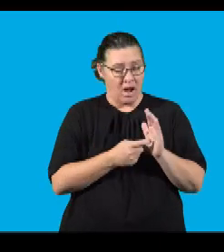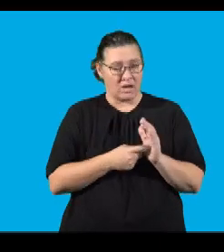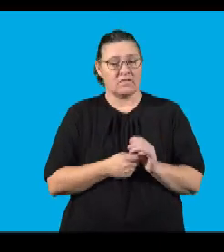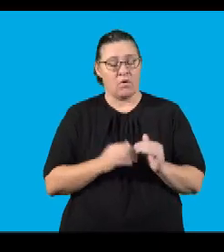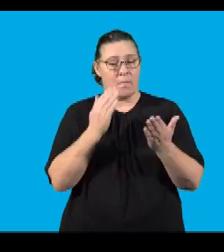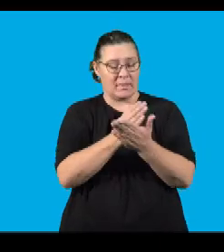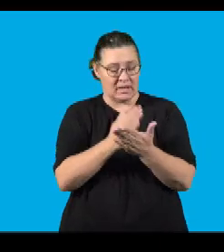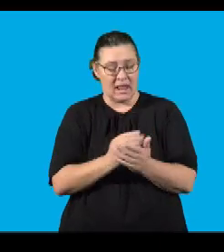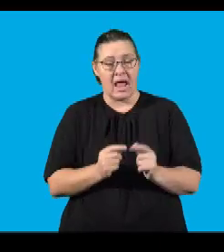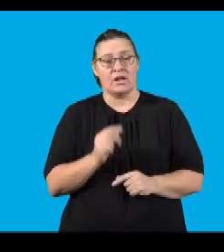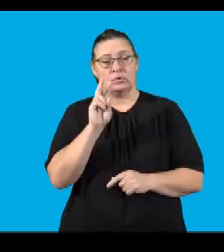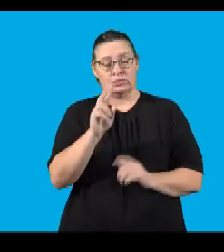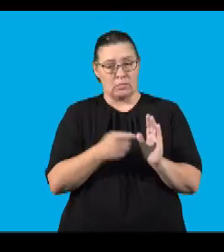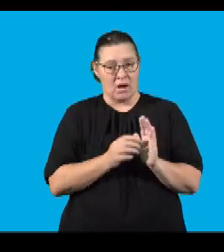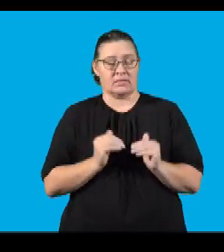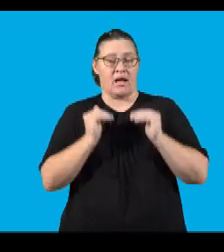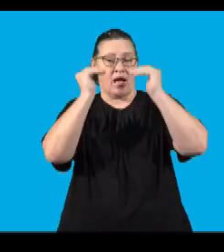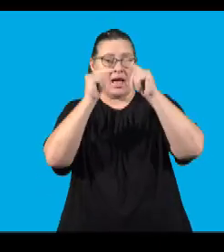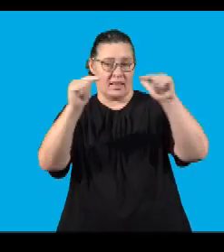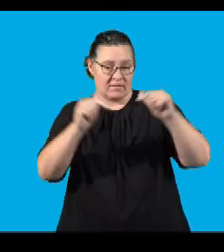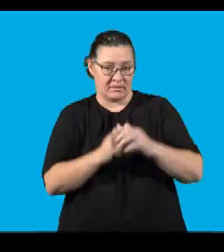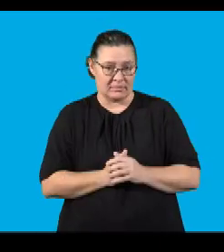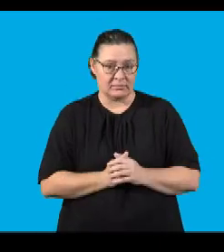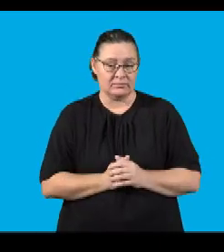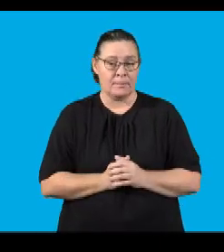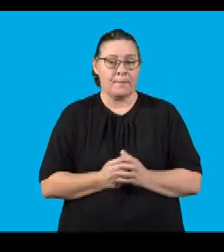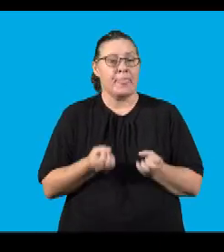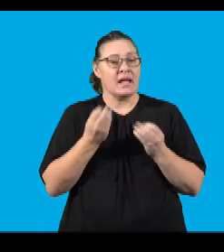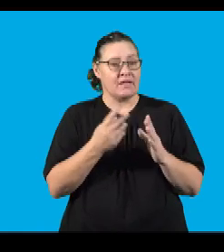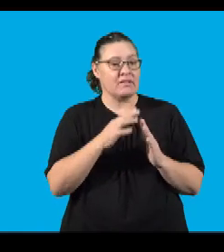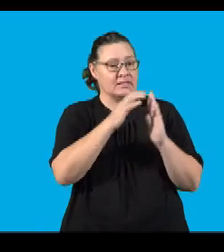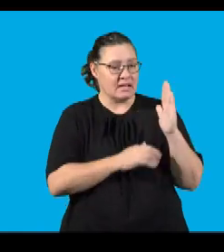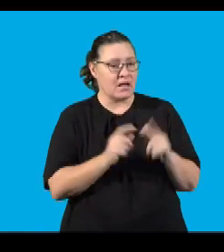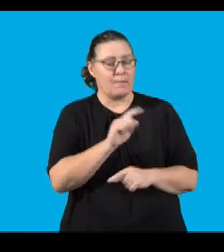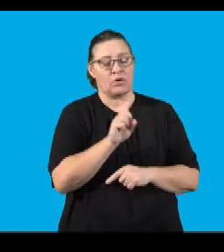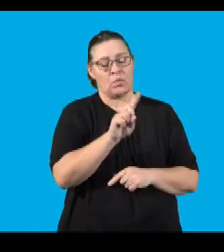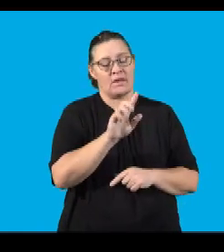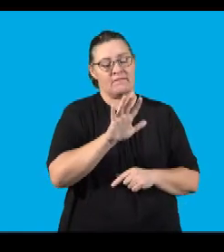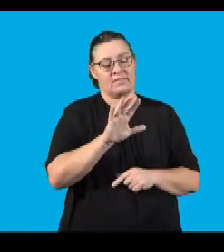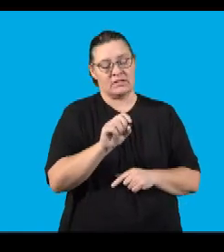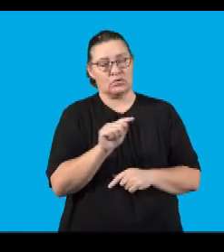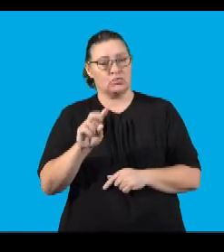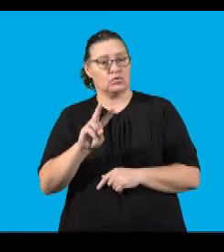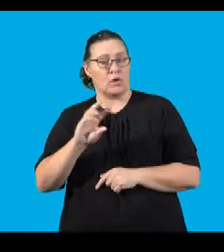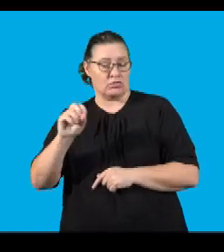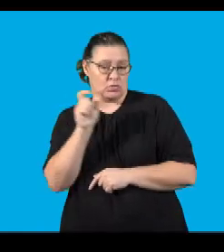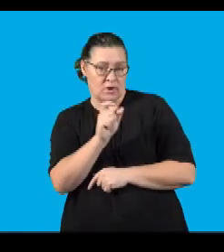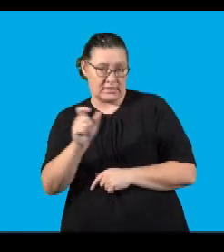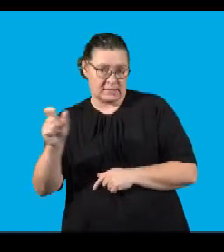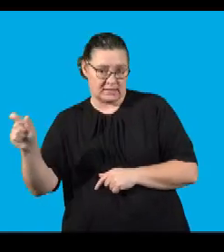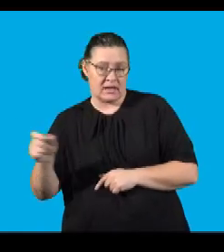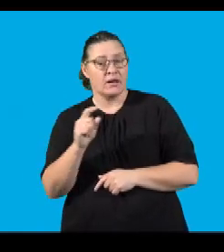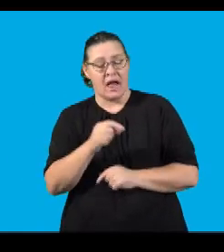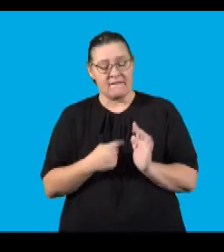marks for higher order. The length of the given text will be about 150 to 200 words, and there will